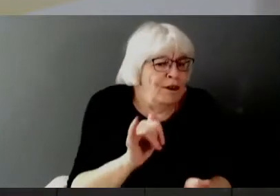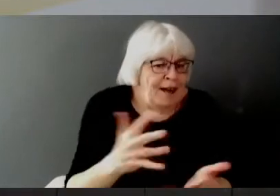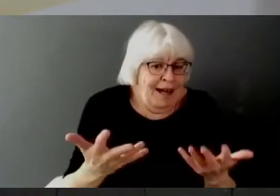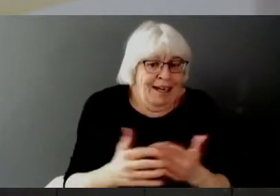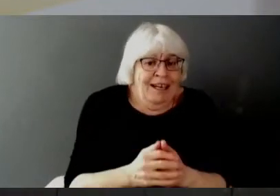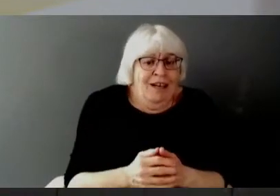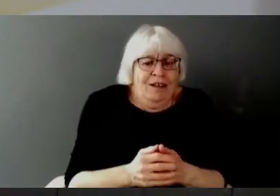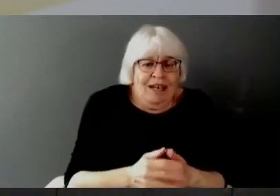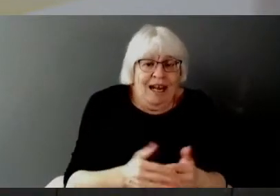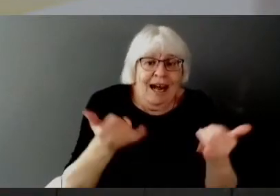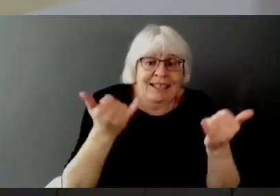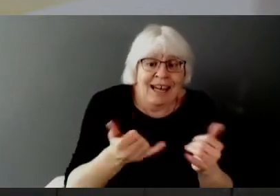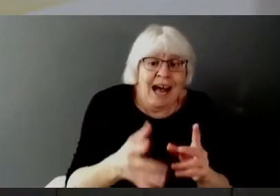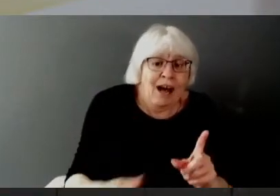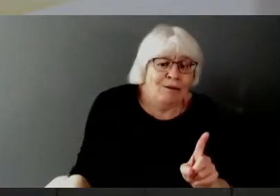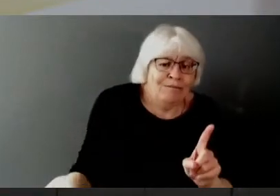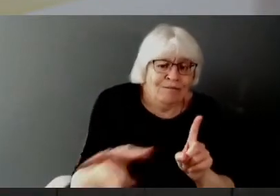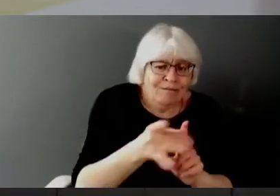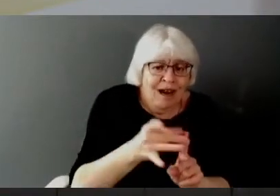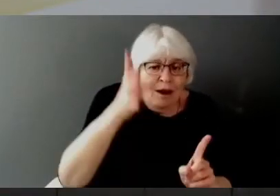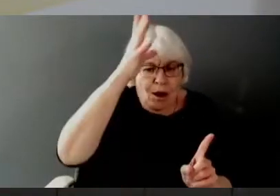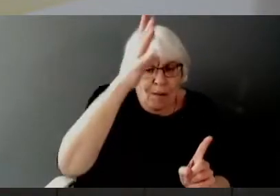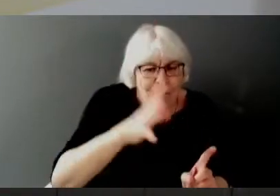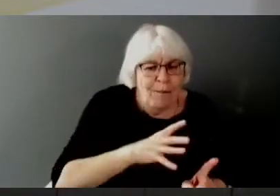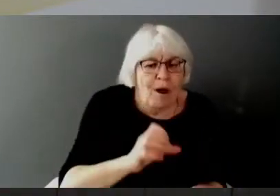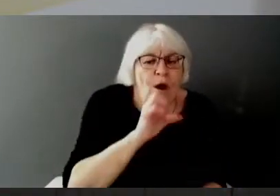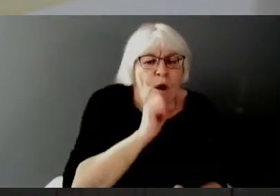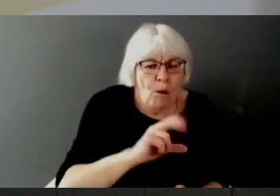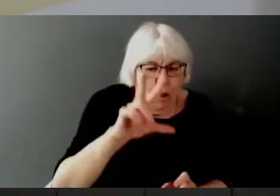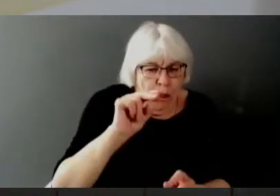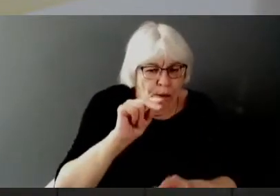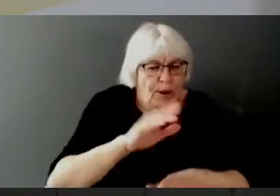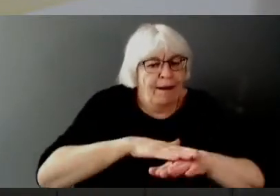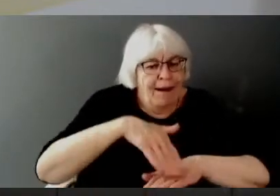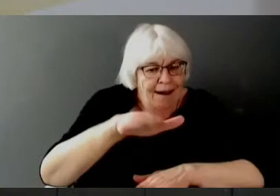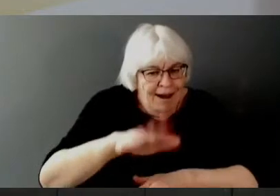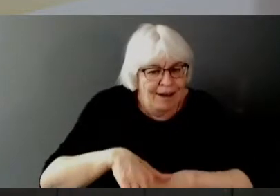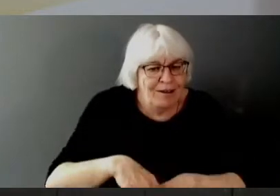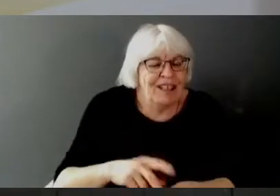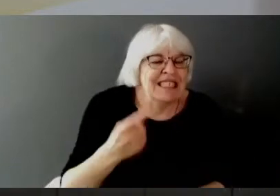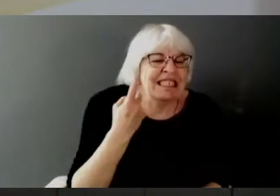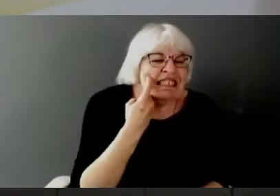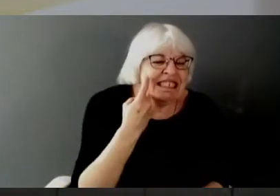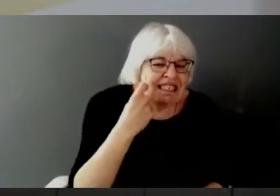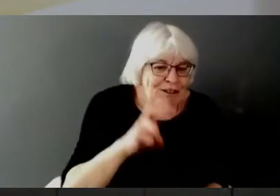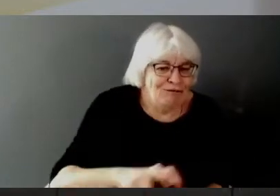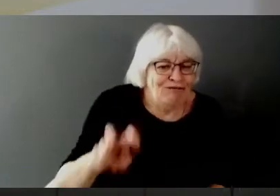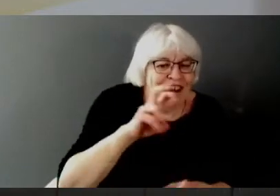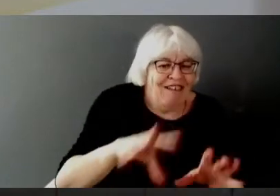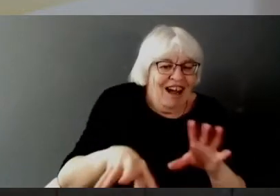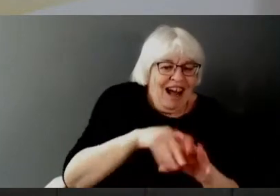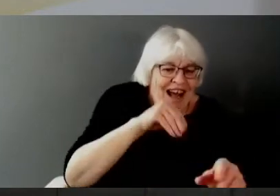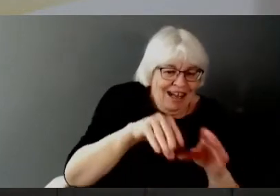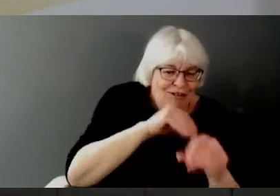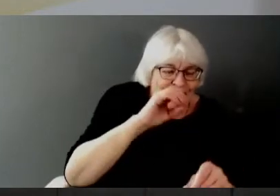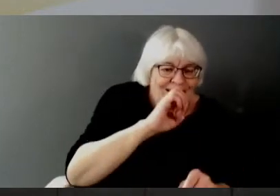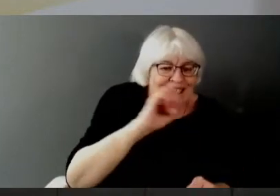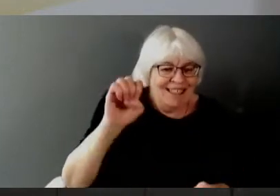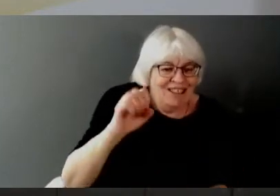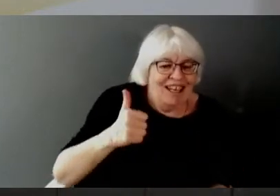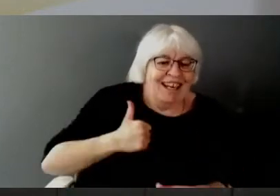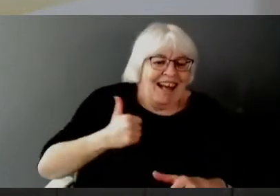history of recent travel outside Atlantic Canada. Contact tracing is complete, and this person is self-isolating. There is a